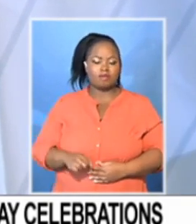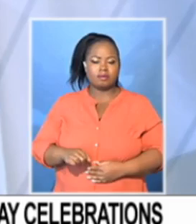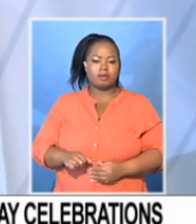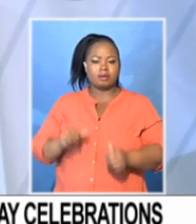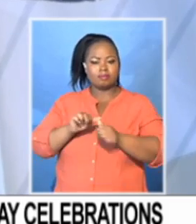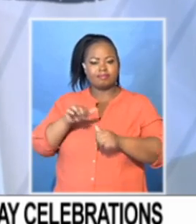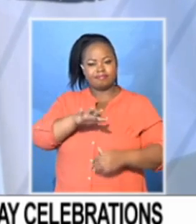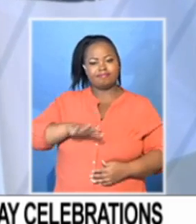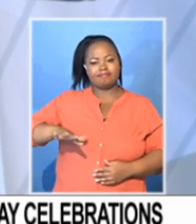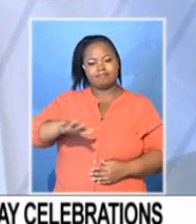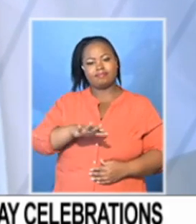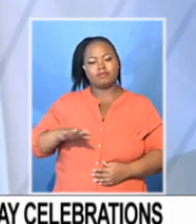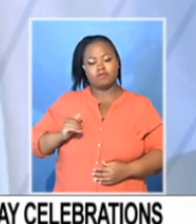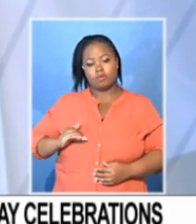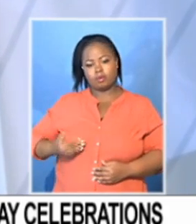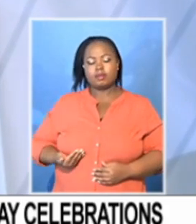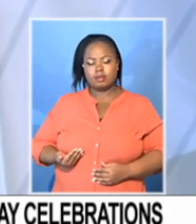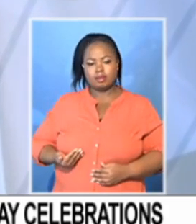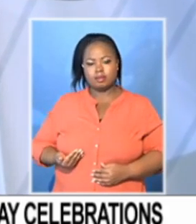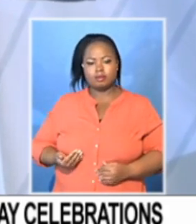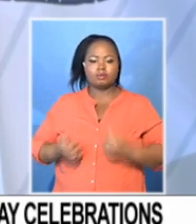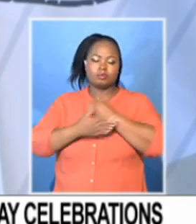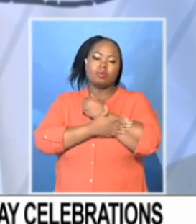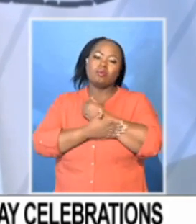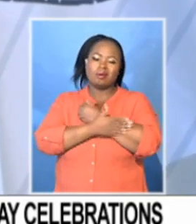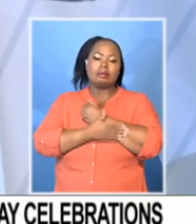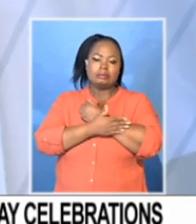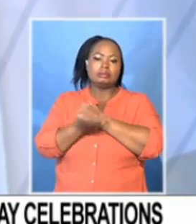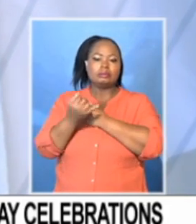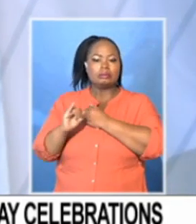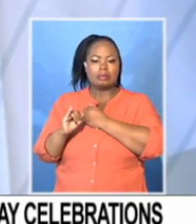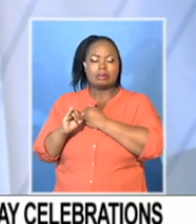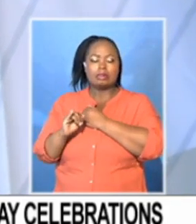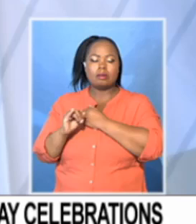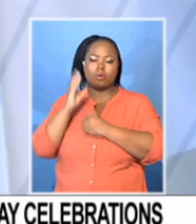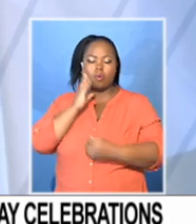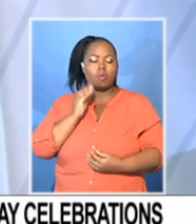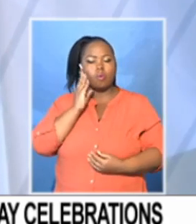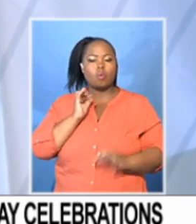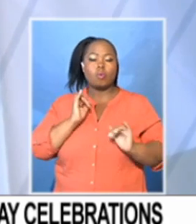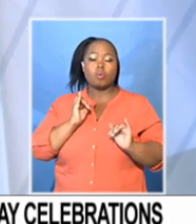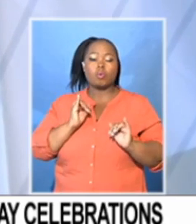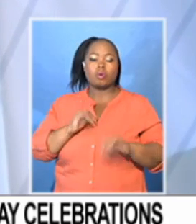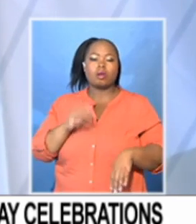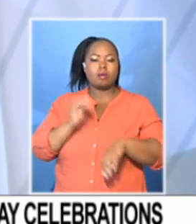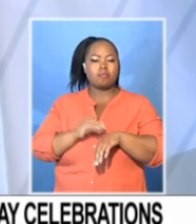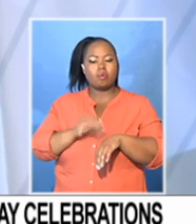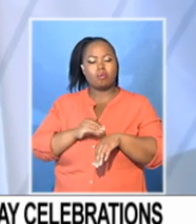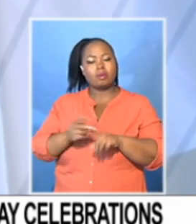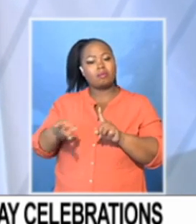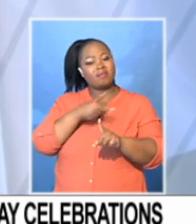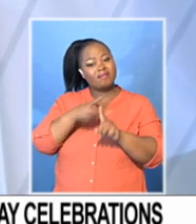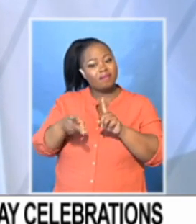better place for women, the country faces a serious problem of